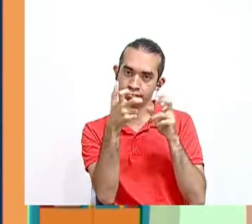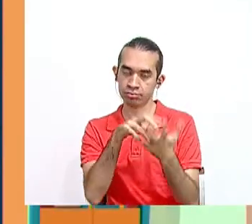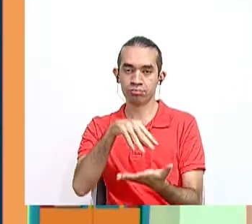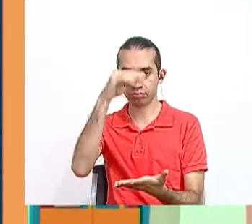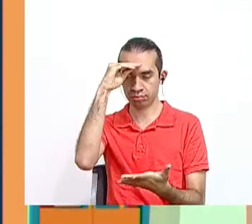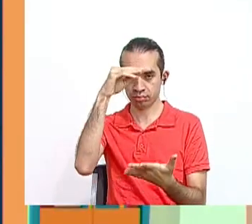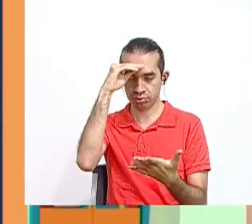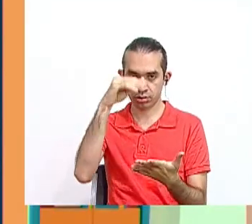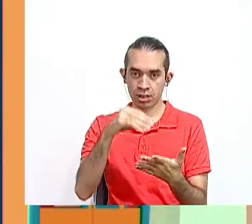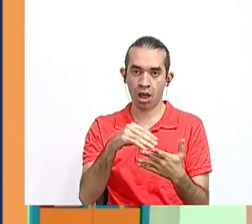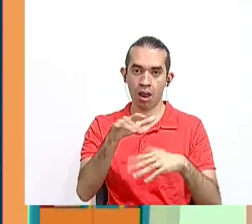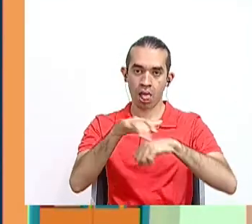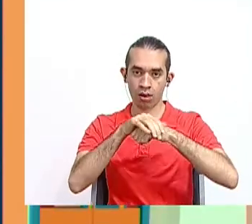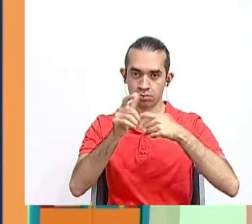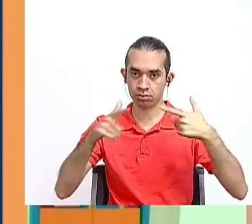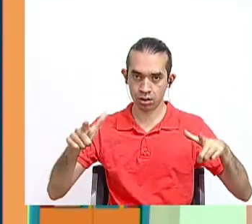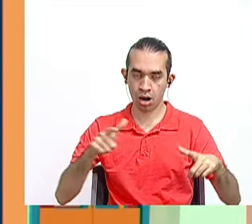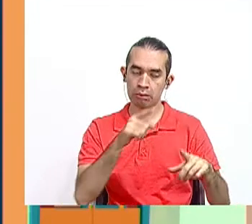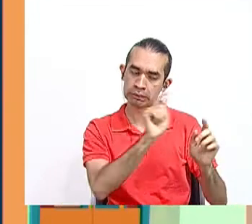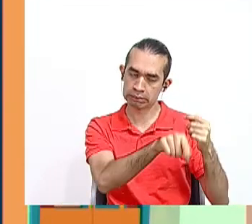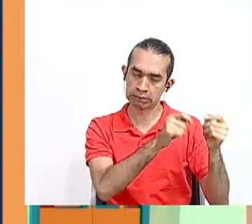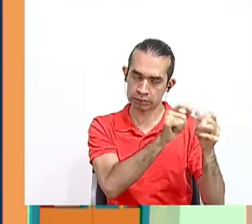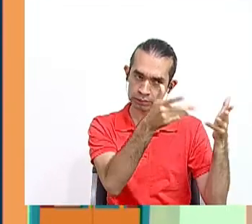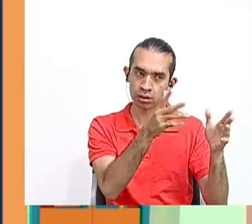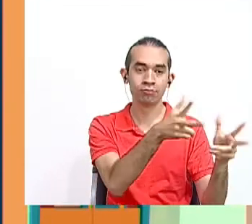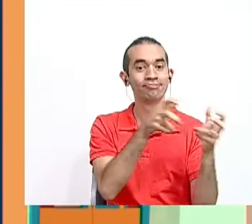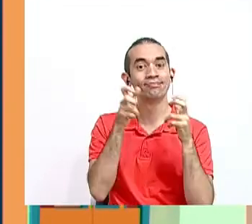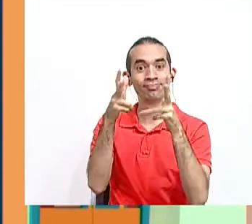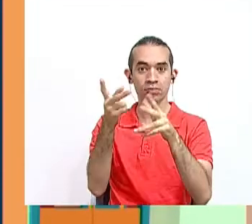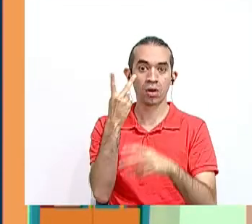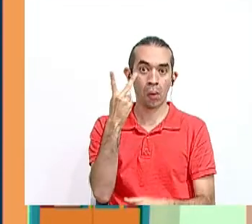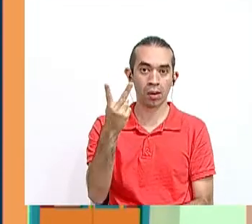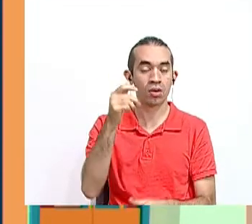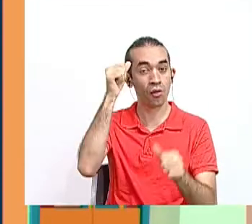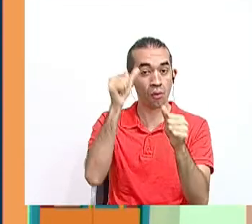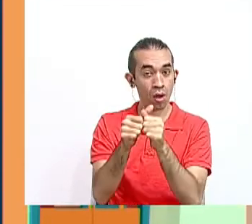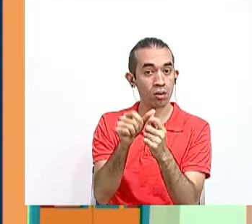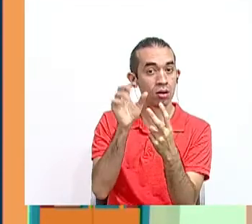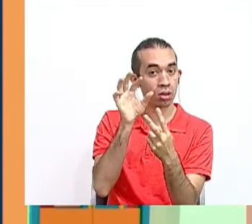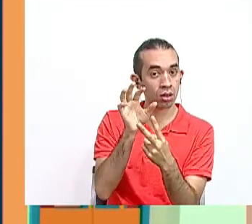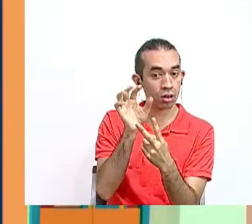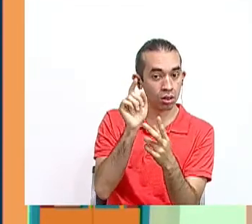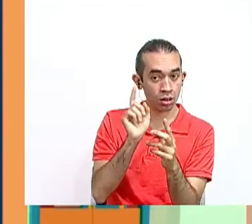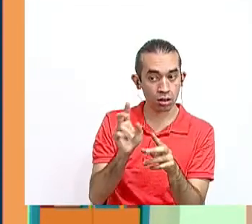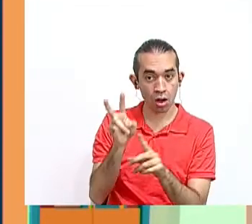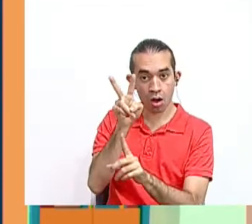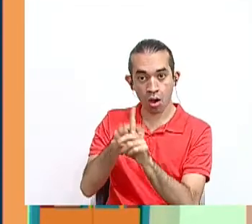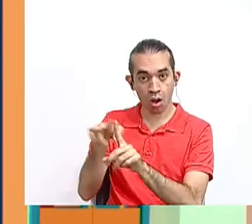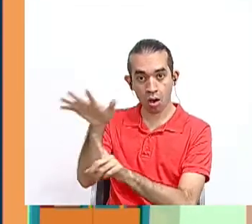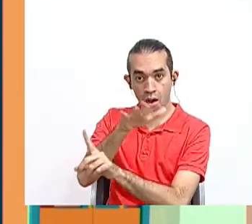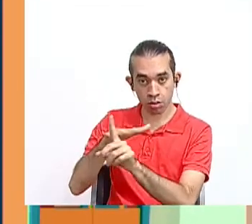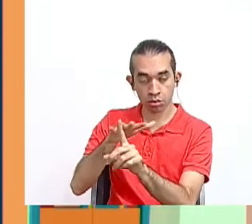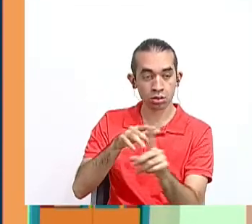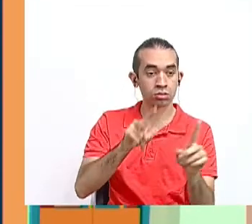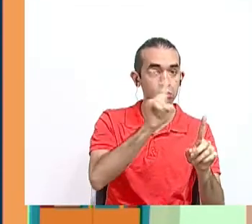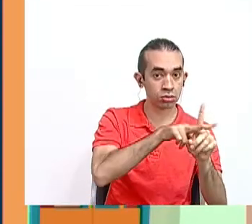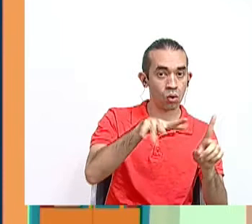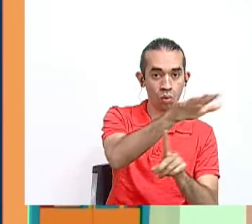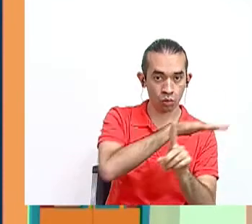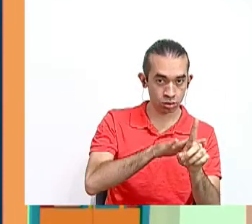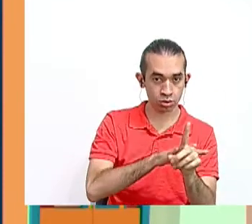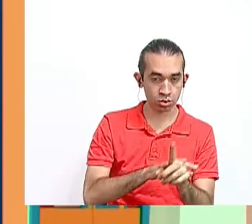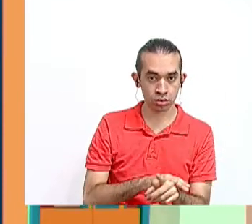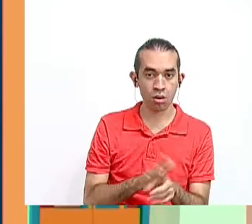language. And we're going to watch that. And remember, two different contexts that they are going to mention, just a general